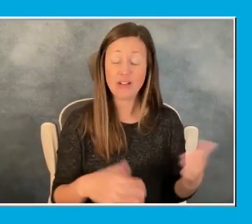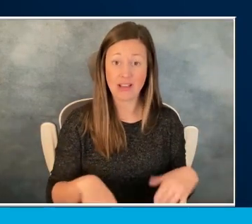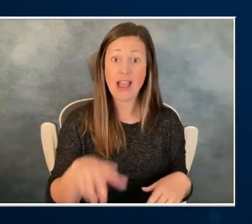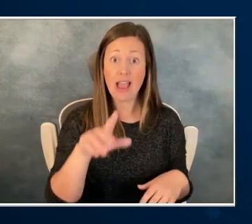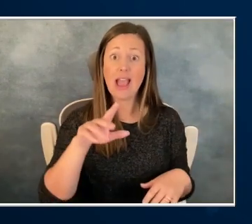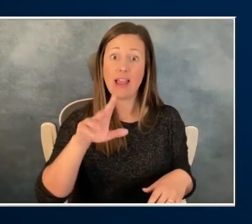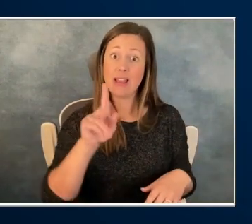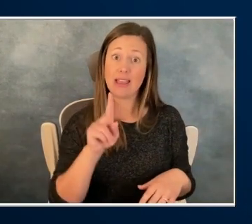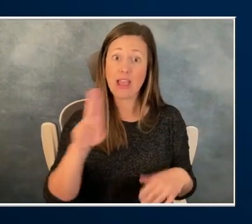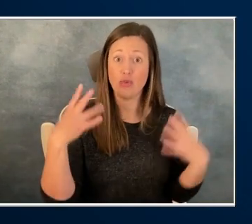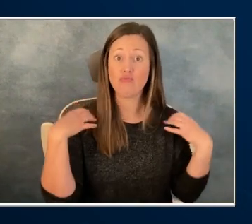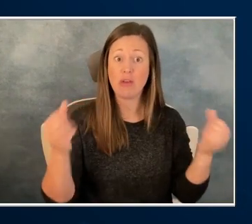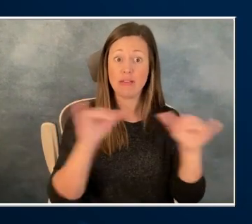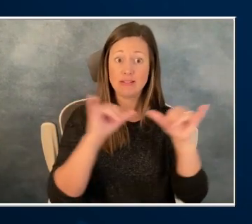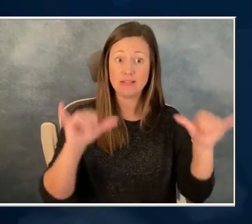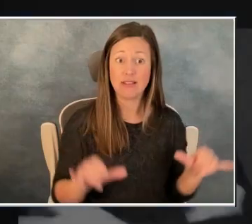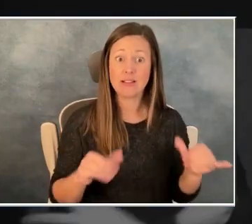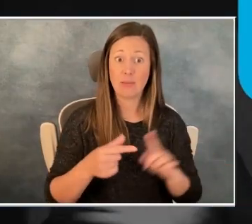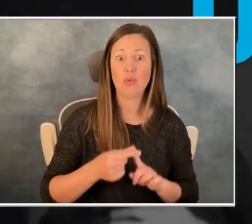country. Monday at 8.